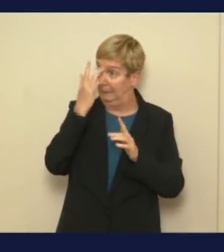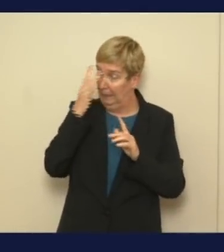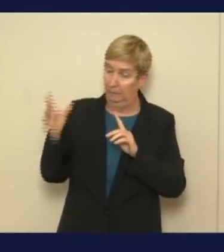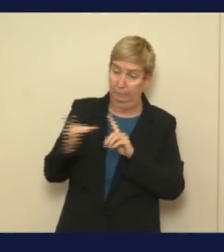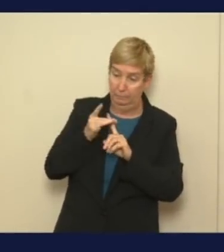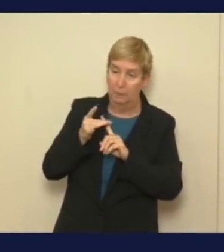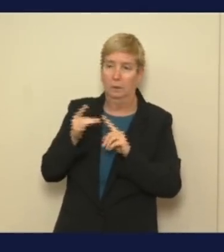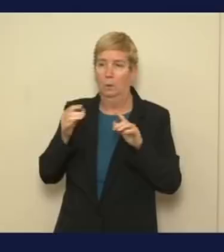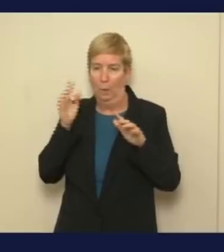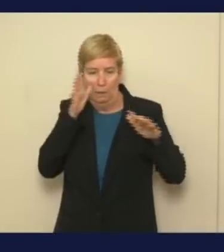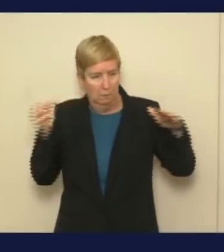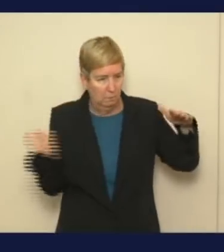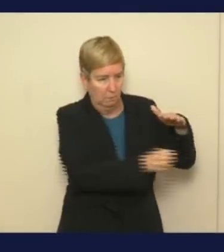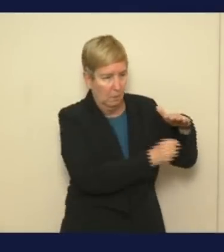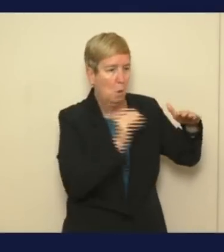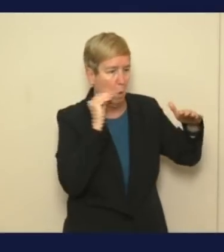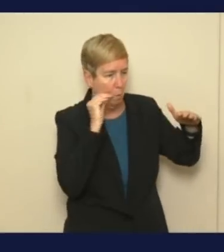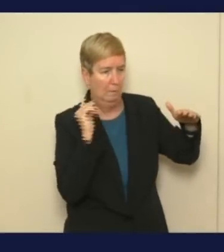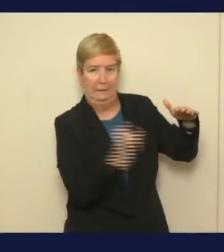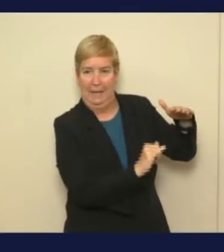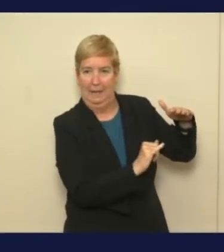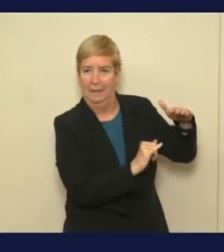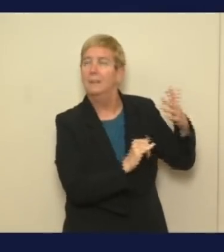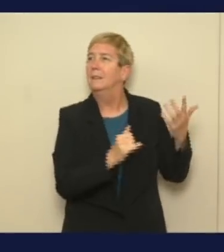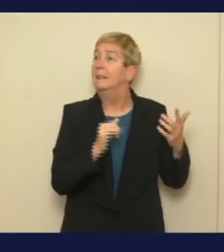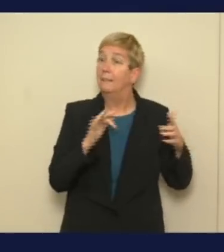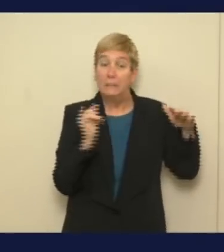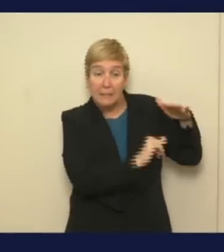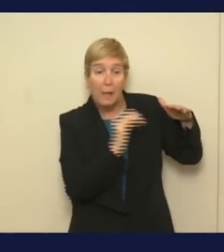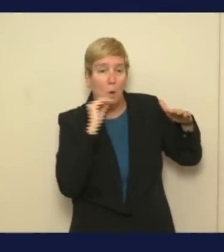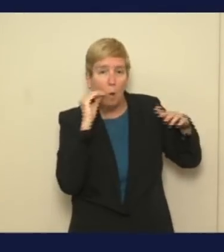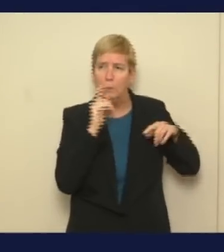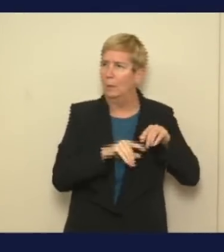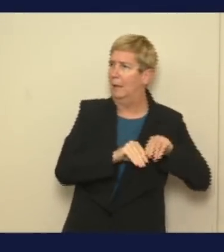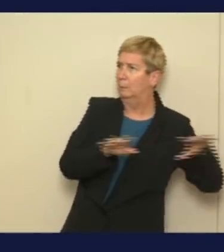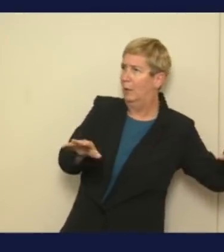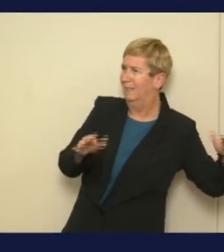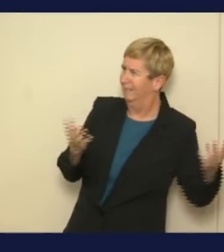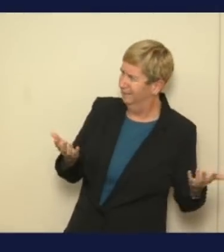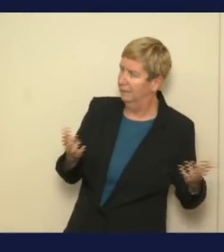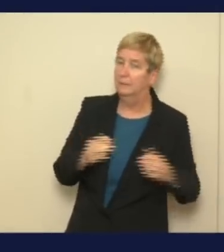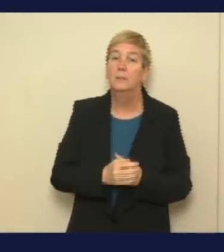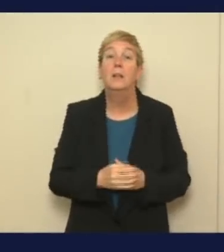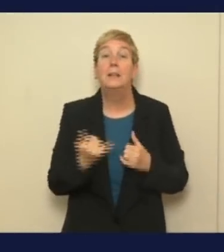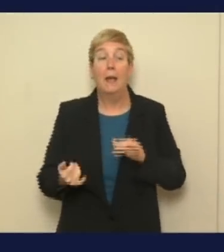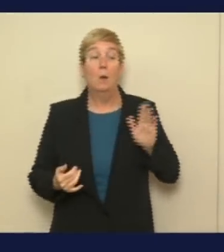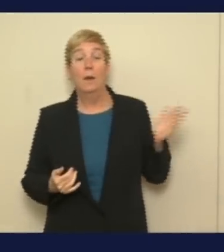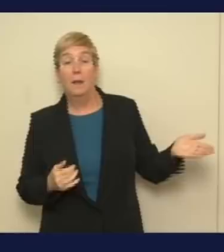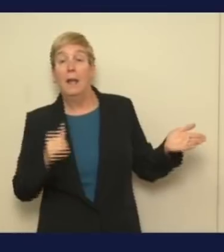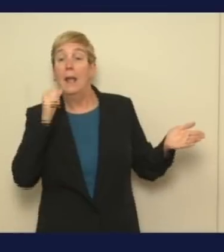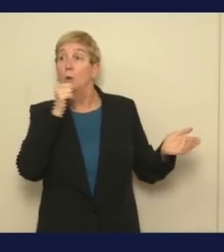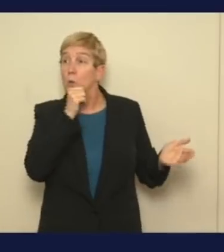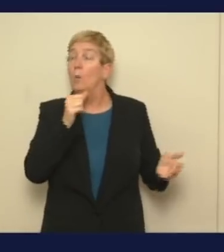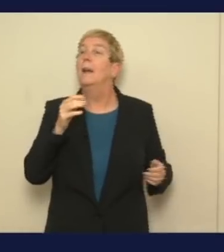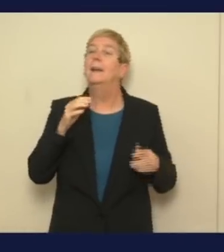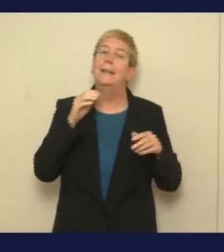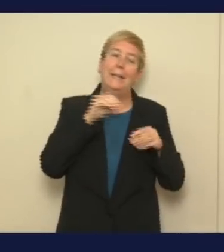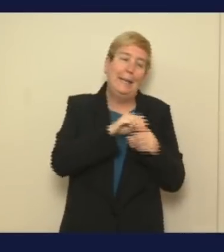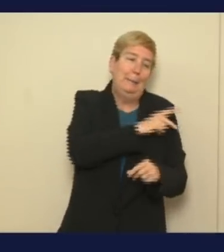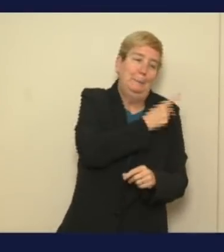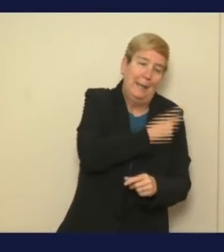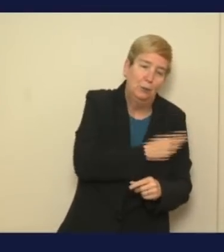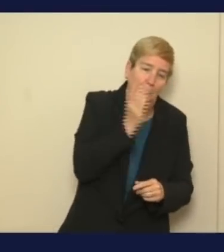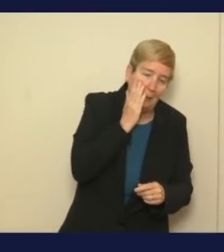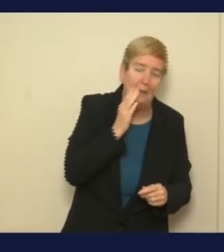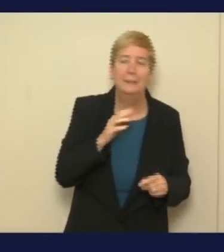go anywhere, you don't see anyone, we know that you can't spread it. All right, in Arizona, inpatient beds, ICU beds, ventilators